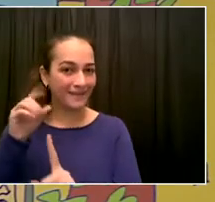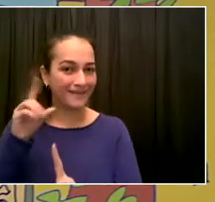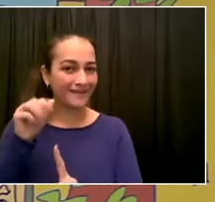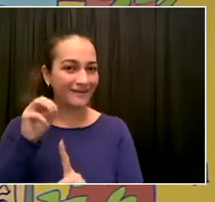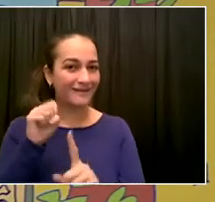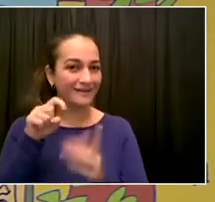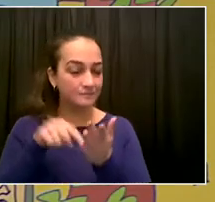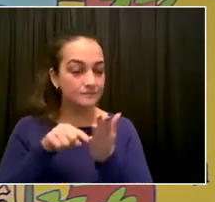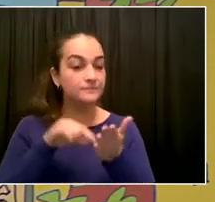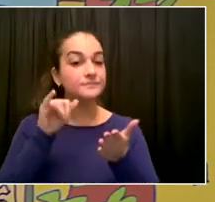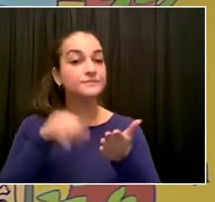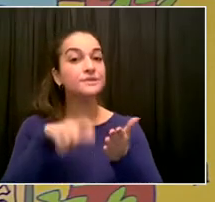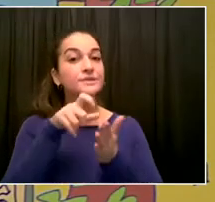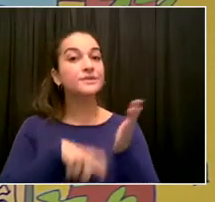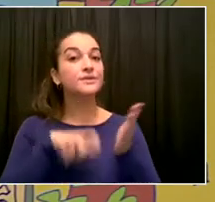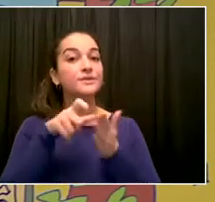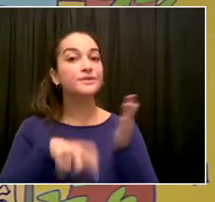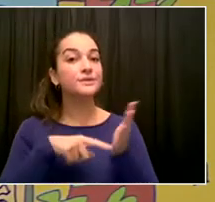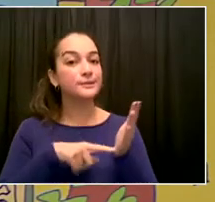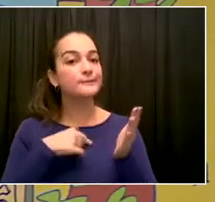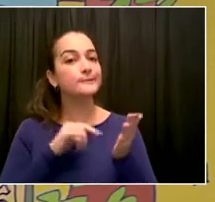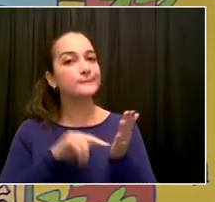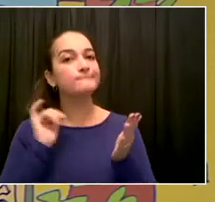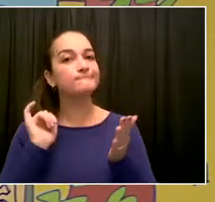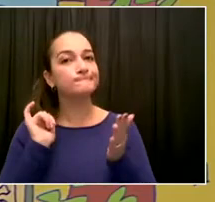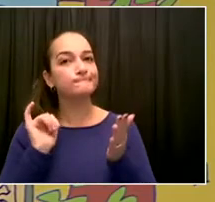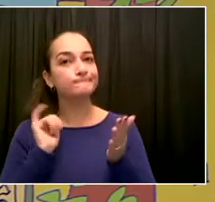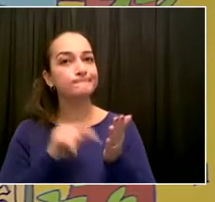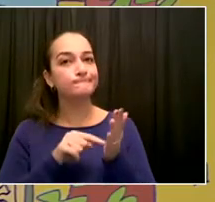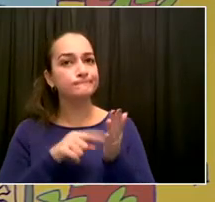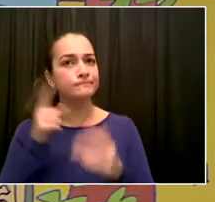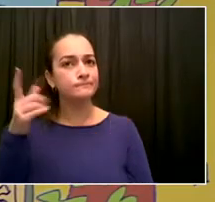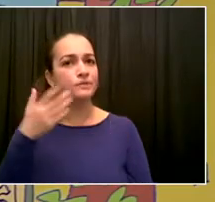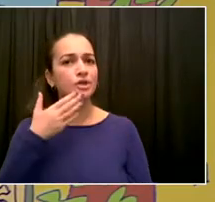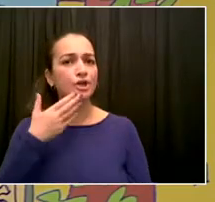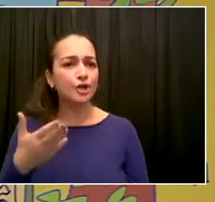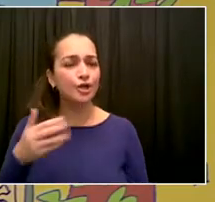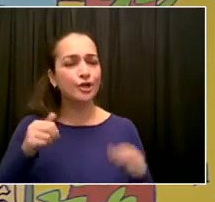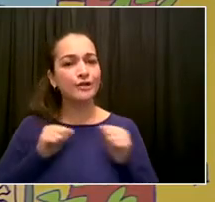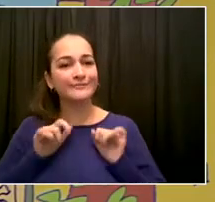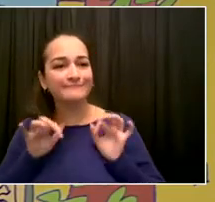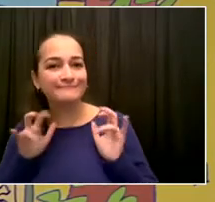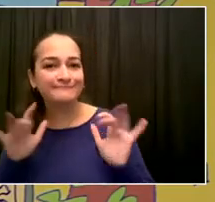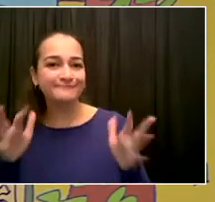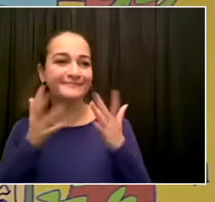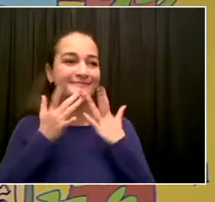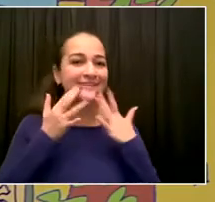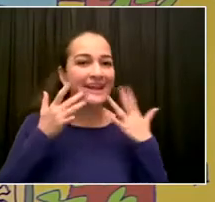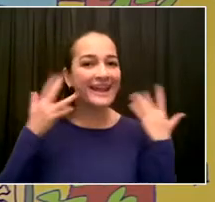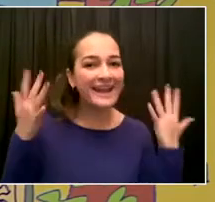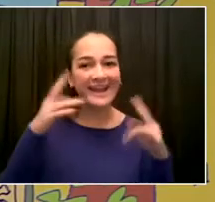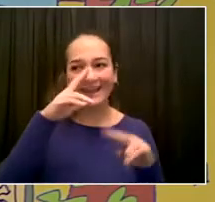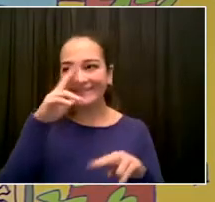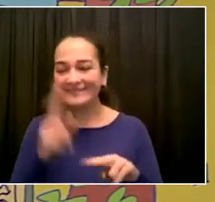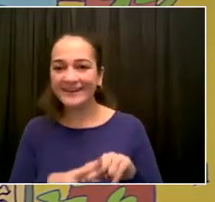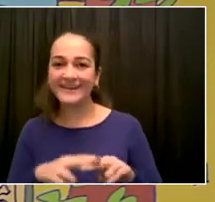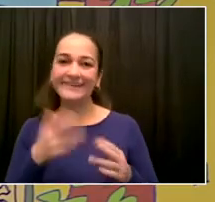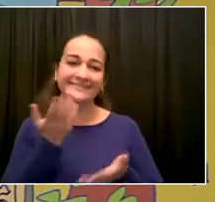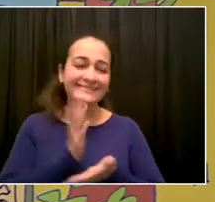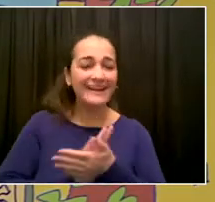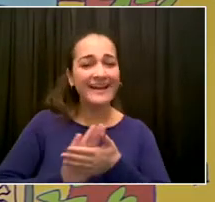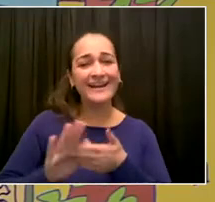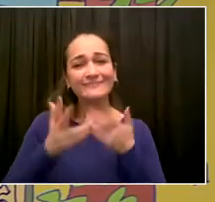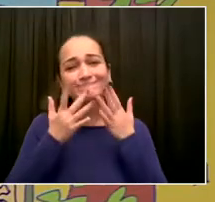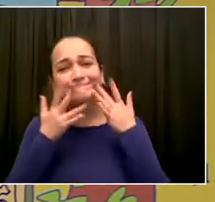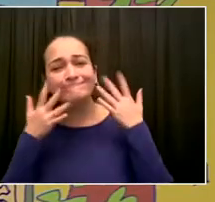and fun and is interested in the job and seems like he really wants it. And I kind of read that with the subtext that maybe you weren't those things as your